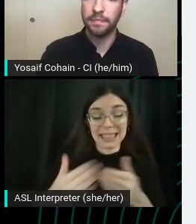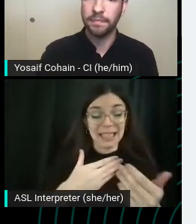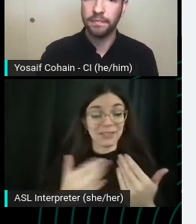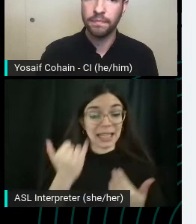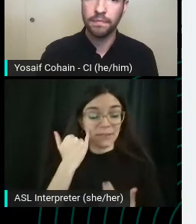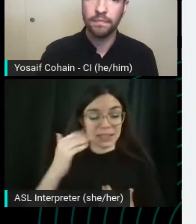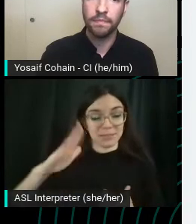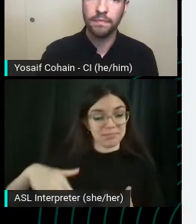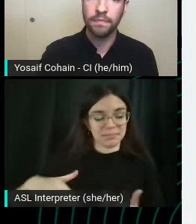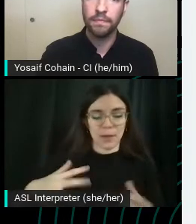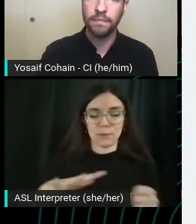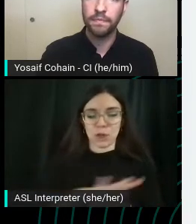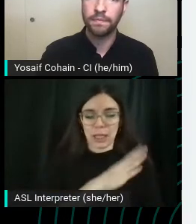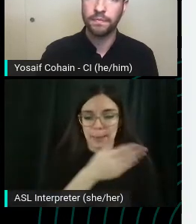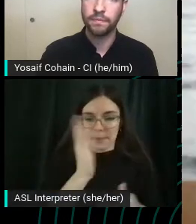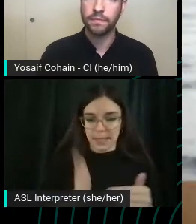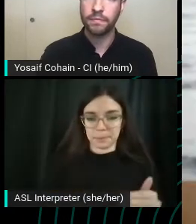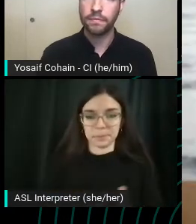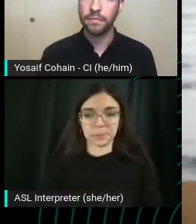complete.